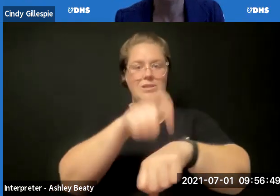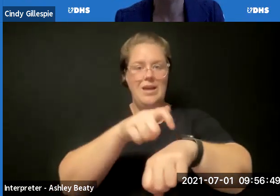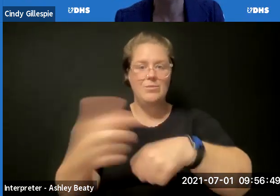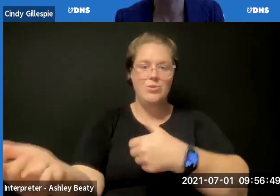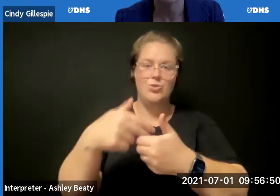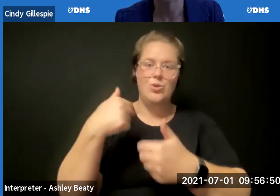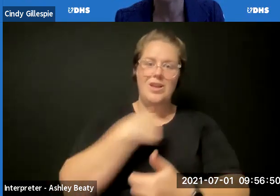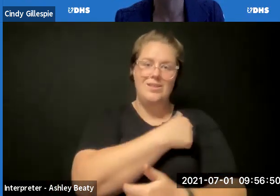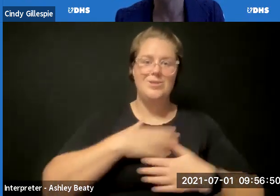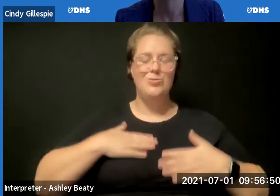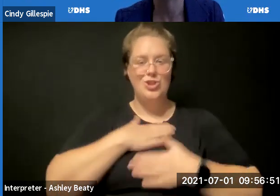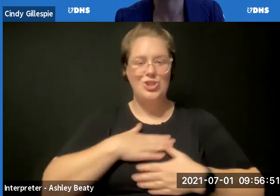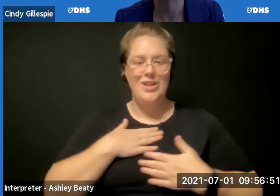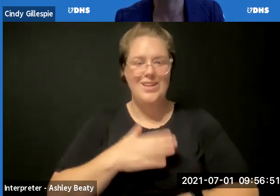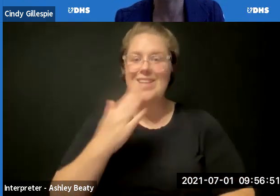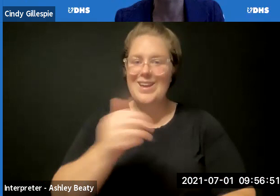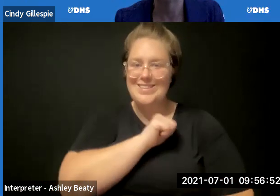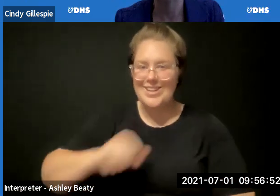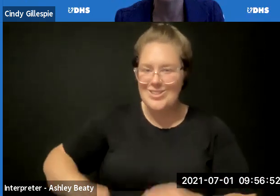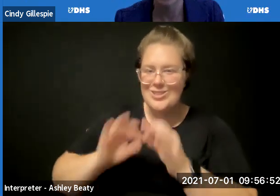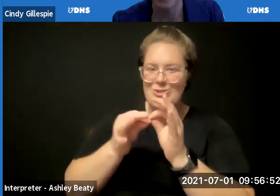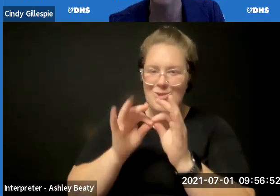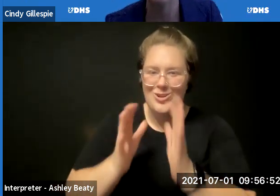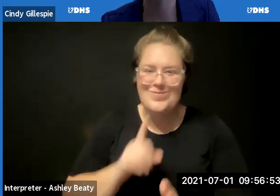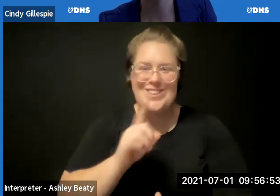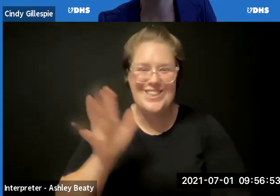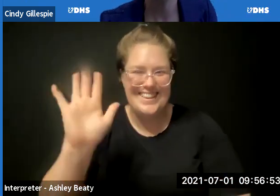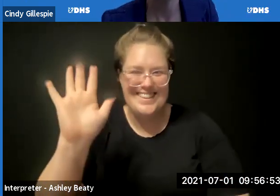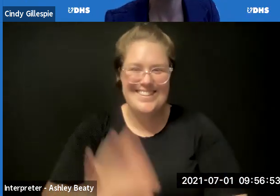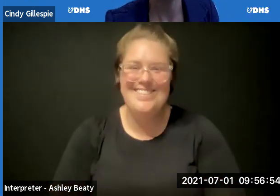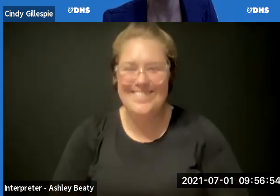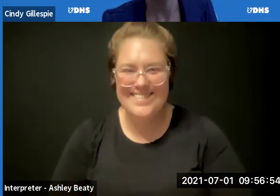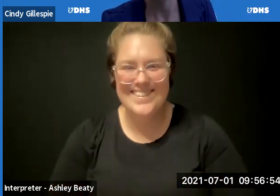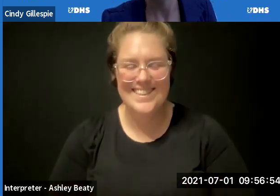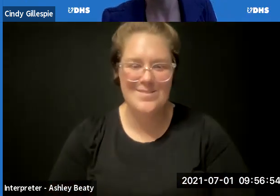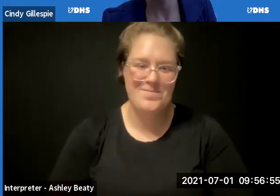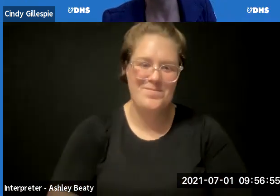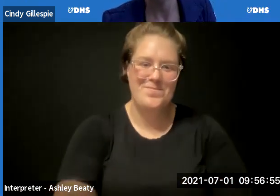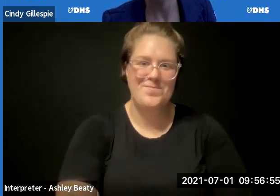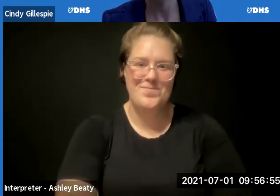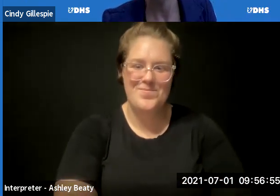Appreciate it. Thank you, Ashley, for interpreting for us. Thanks. Bye.